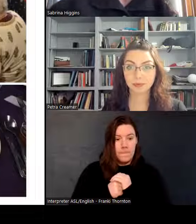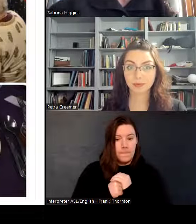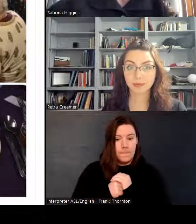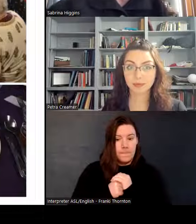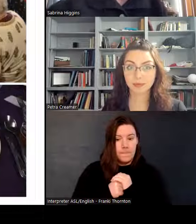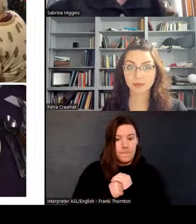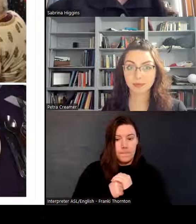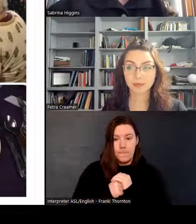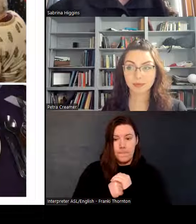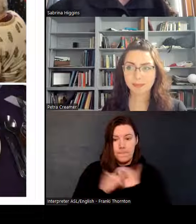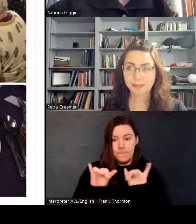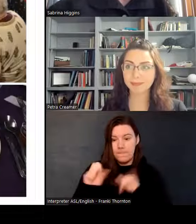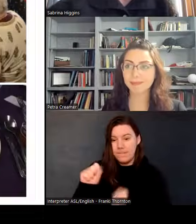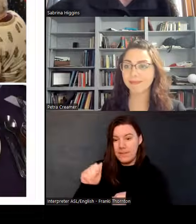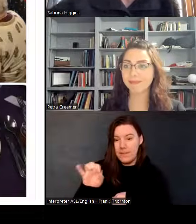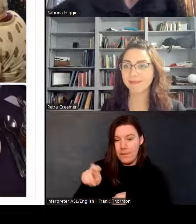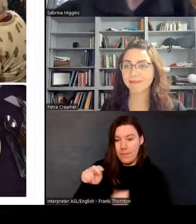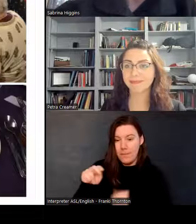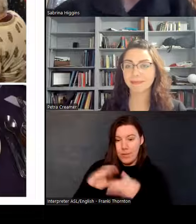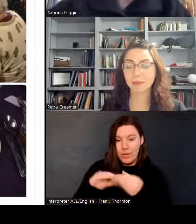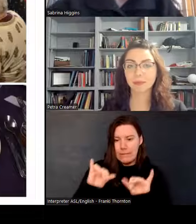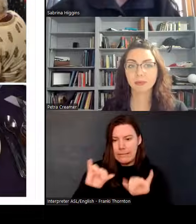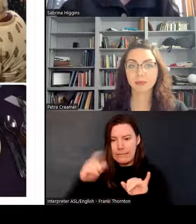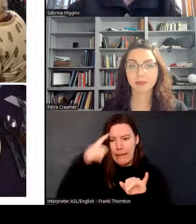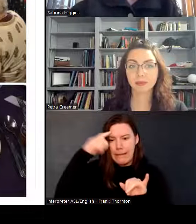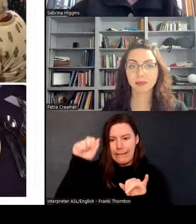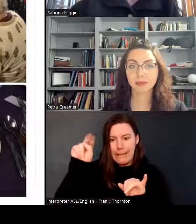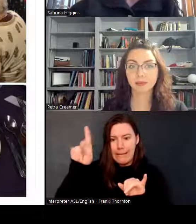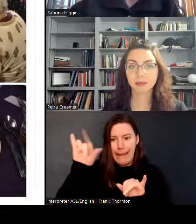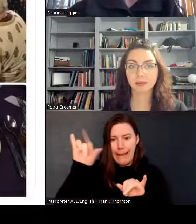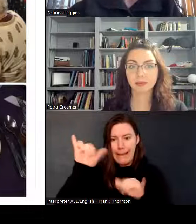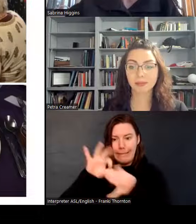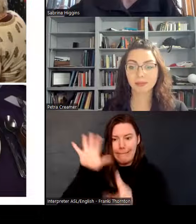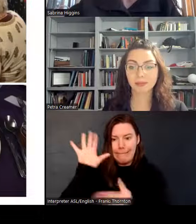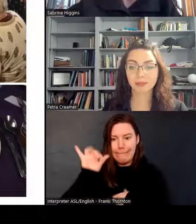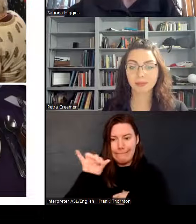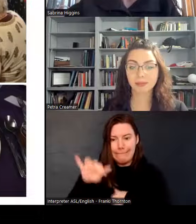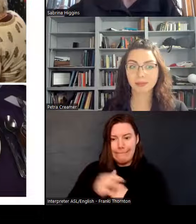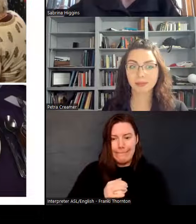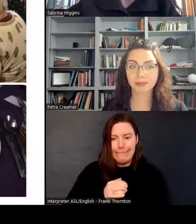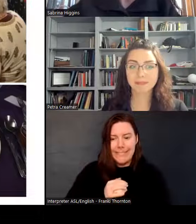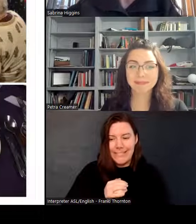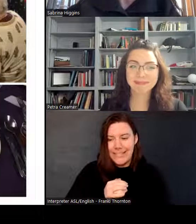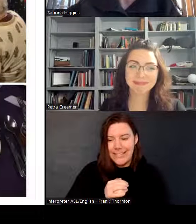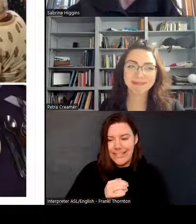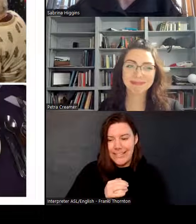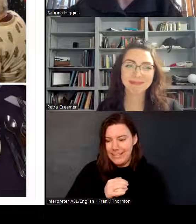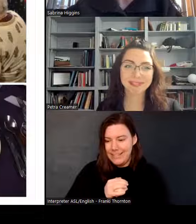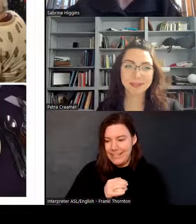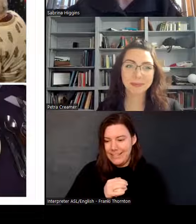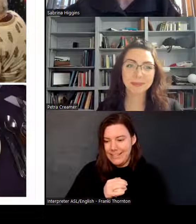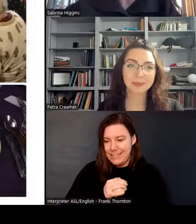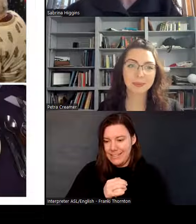Oh, I think we lost Andy. So I will, I guess, sort of